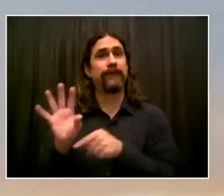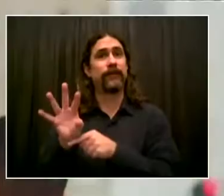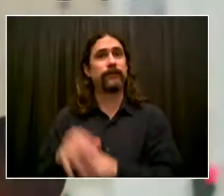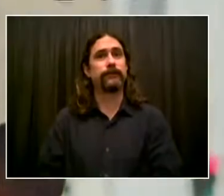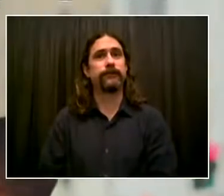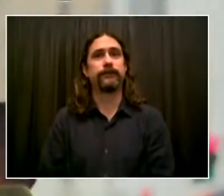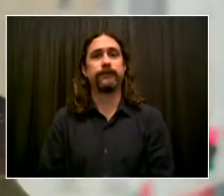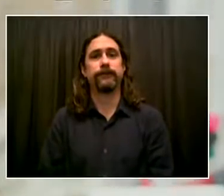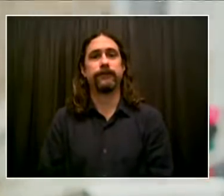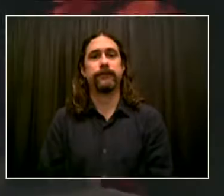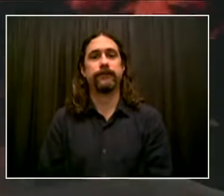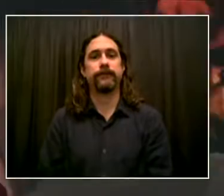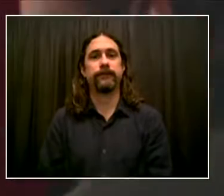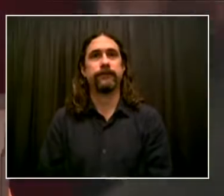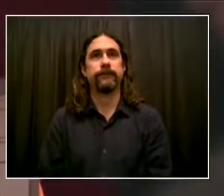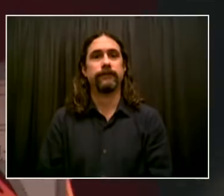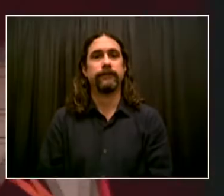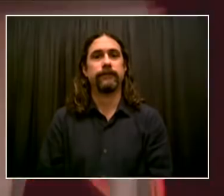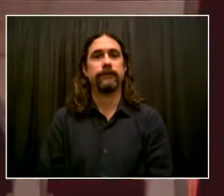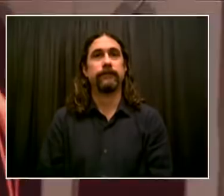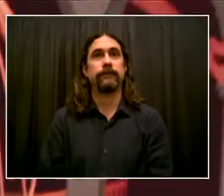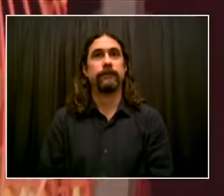Start spreading the news.